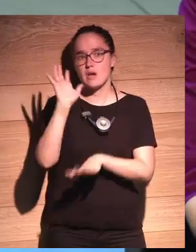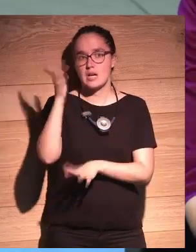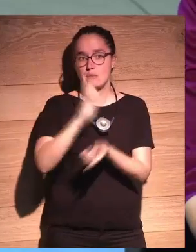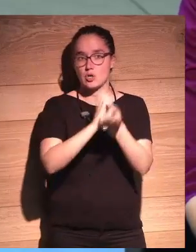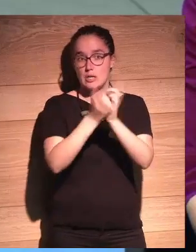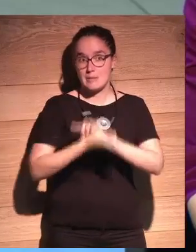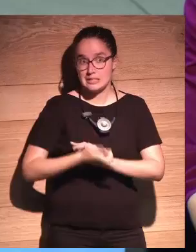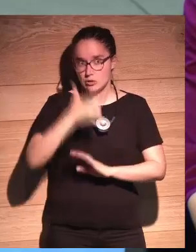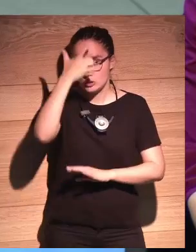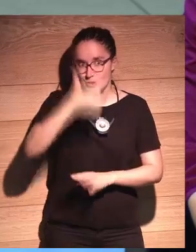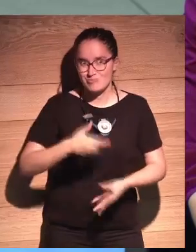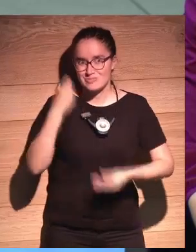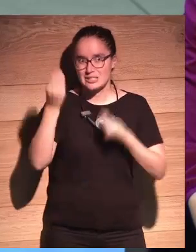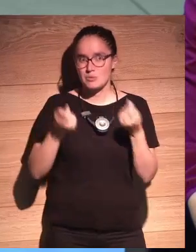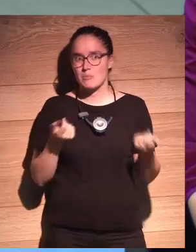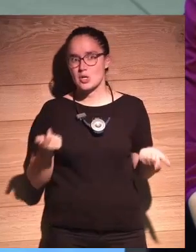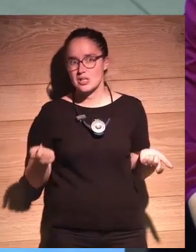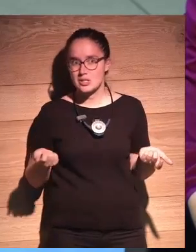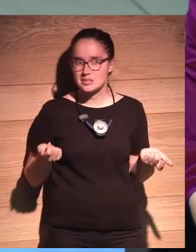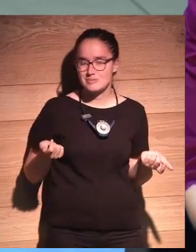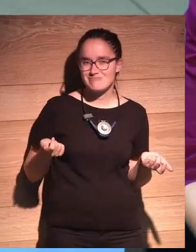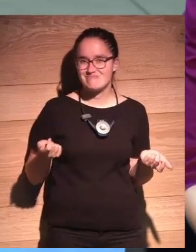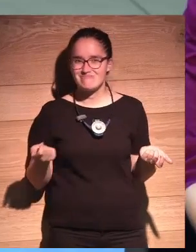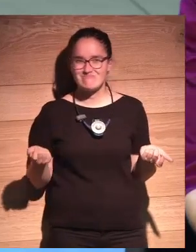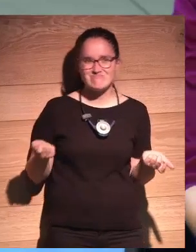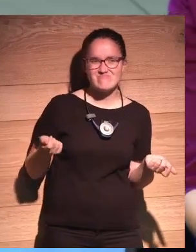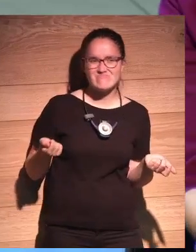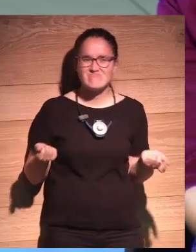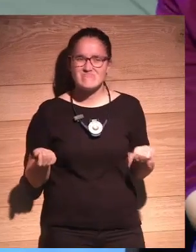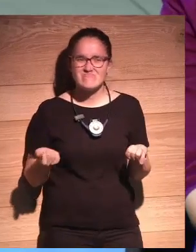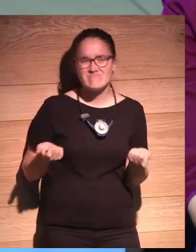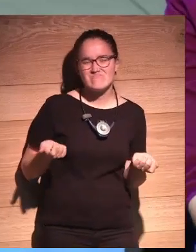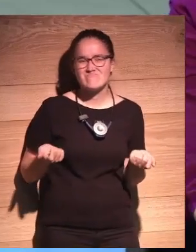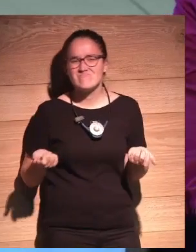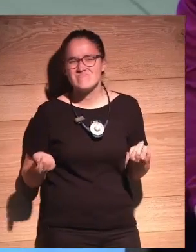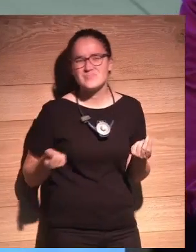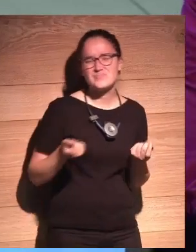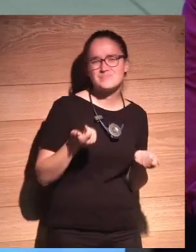that in theory it talked about climate change, and I thought